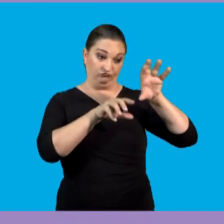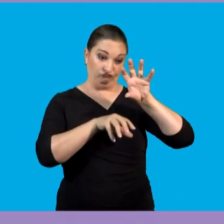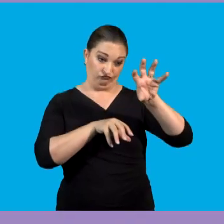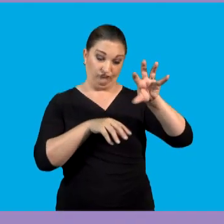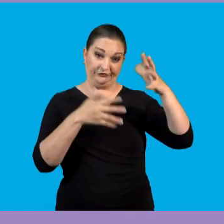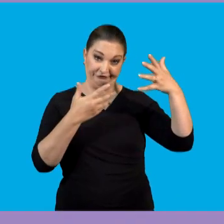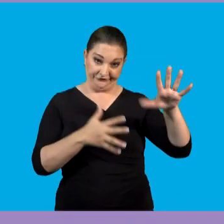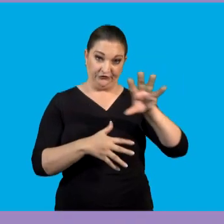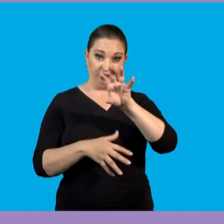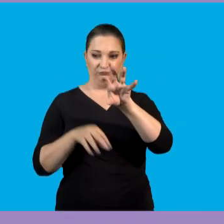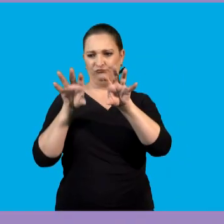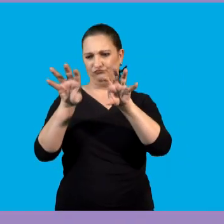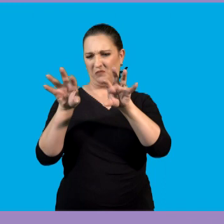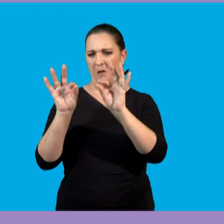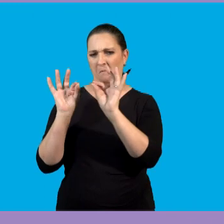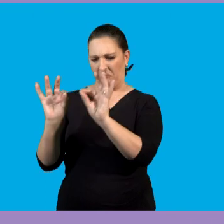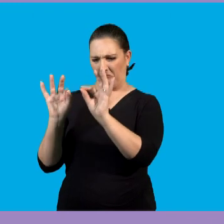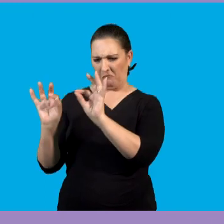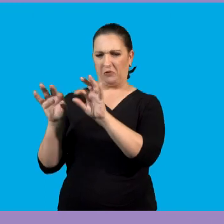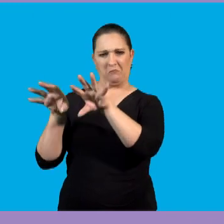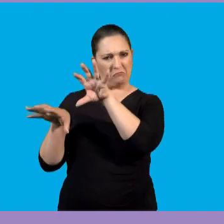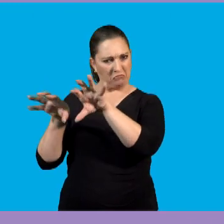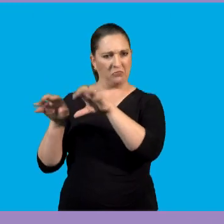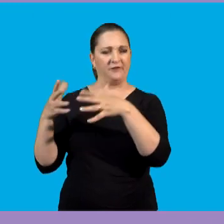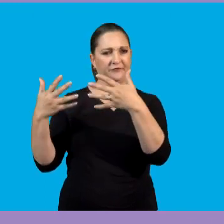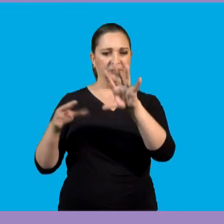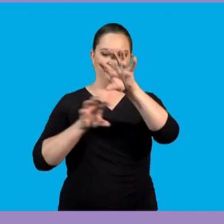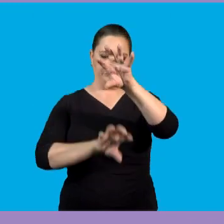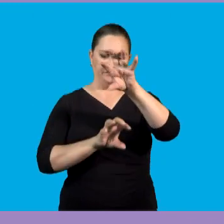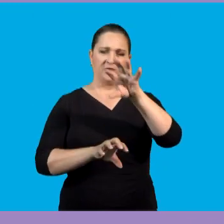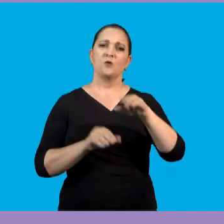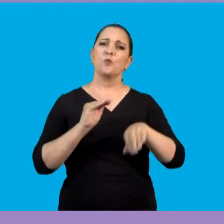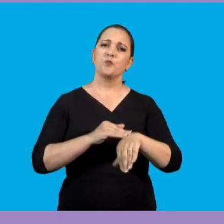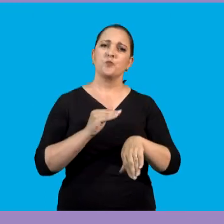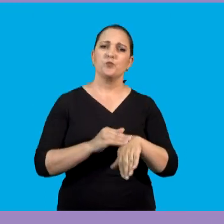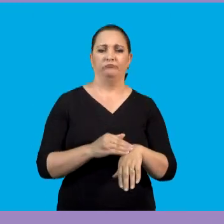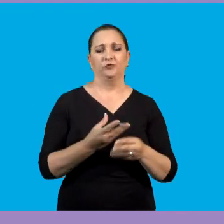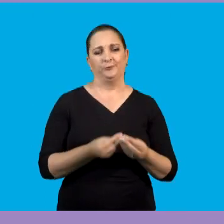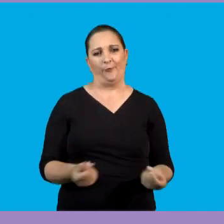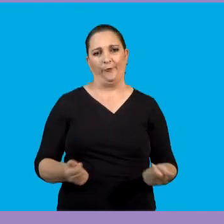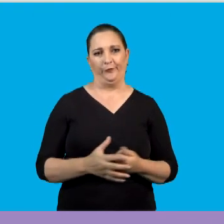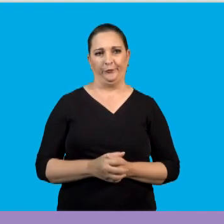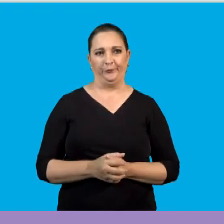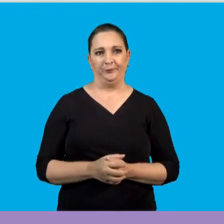similarity, then we looked at congruency, and of course we solved some of those problems.